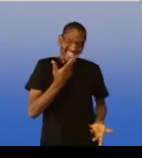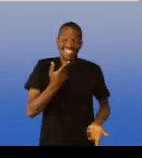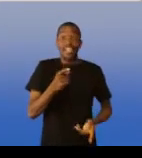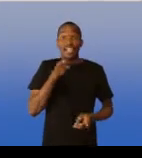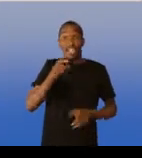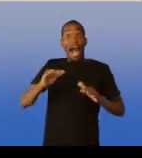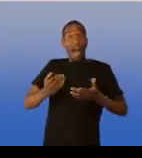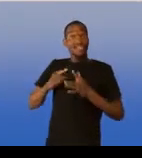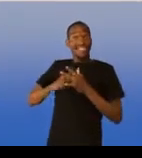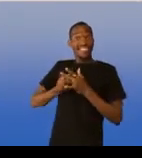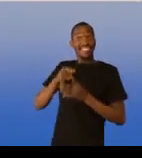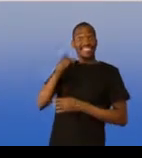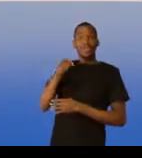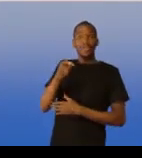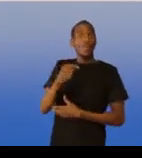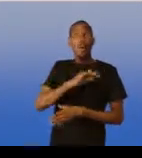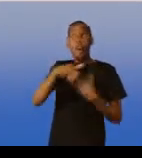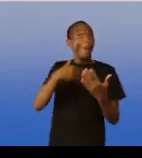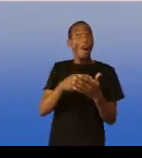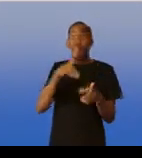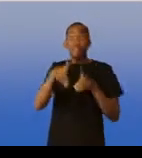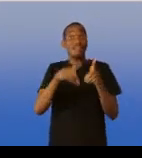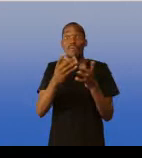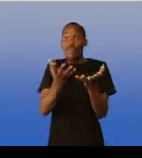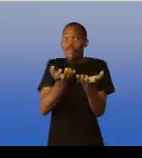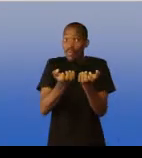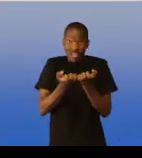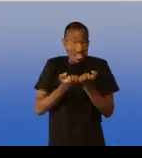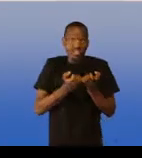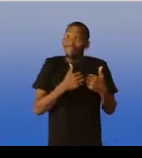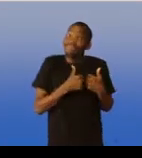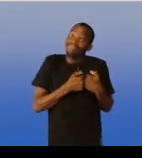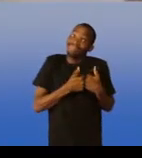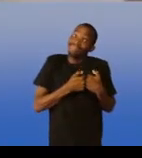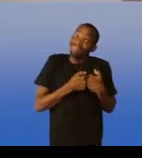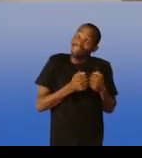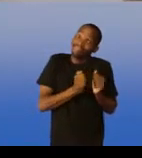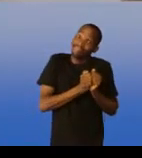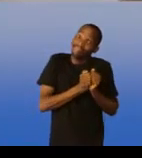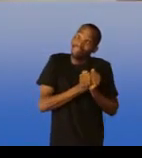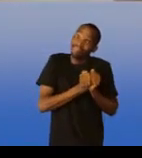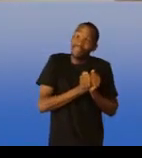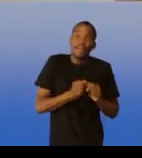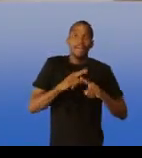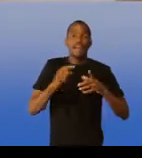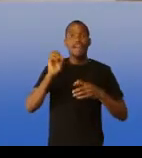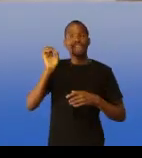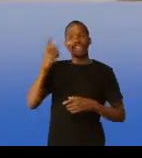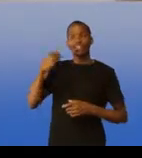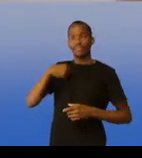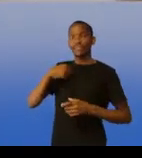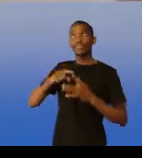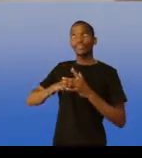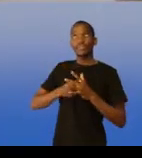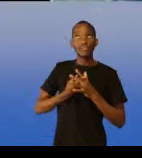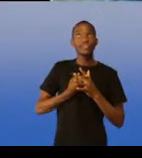This is how it started. You know, everybody wants to get into a relationship. So it was at a time when I had newly gone tested